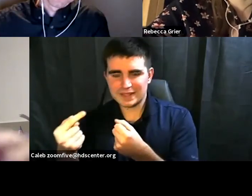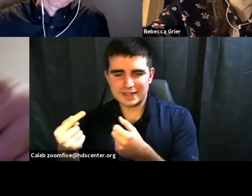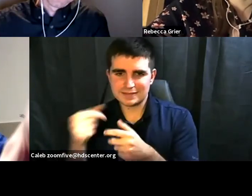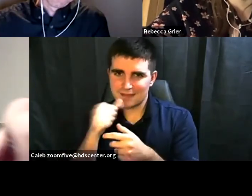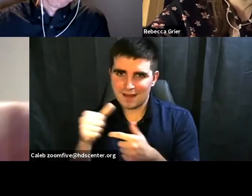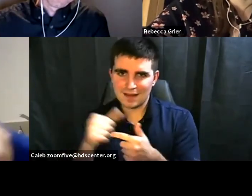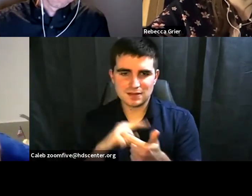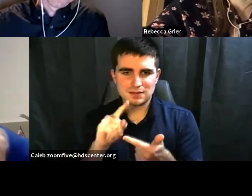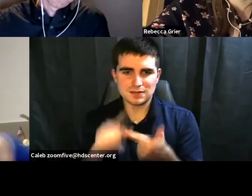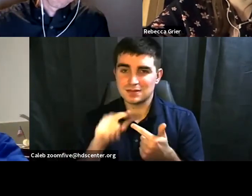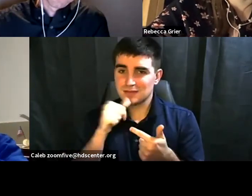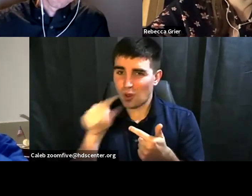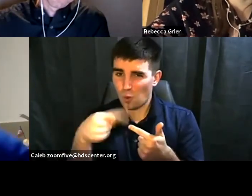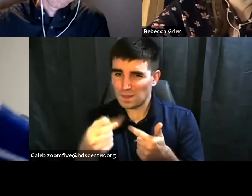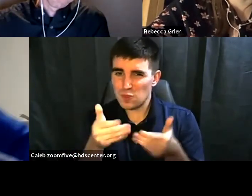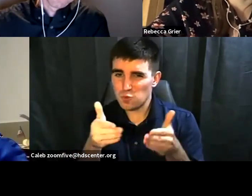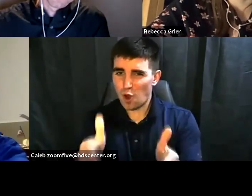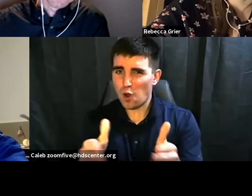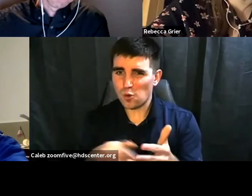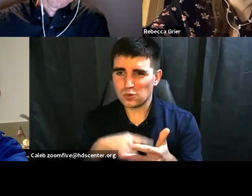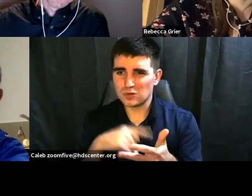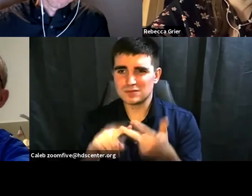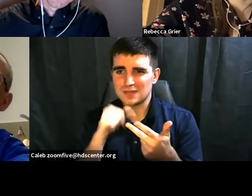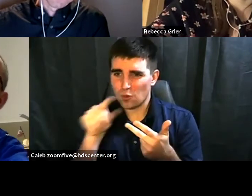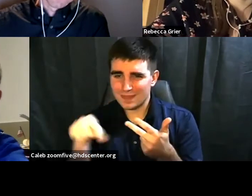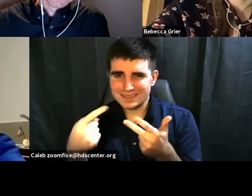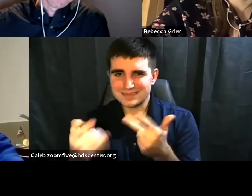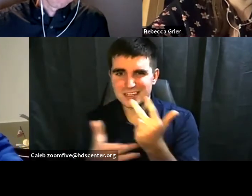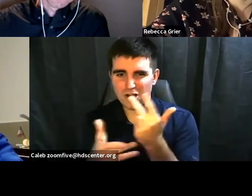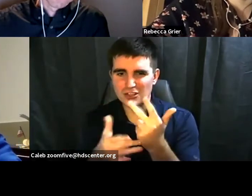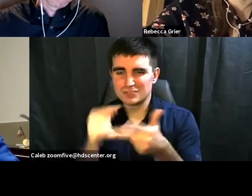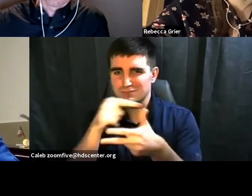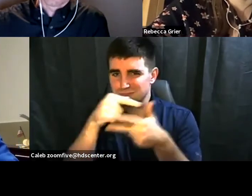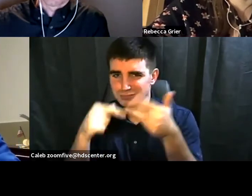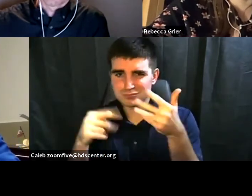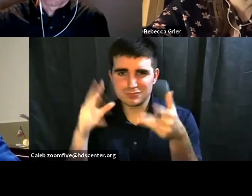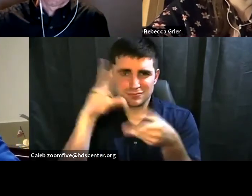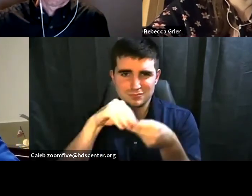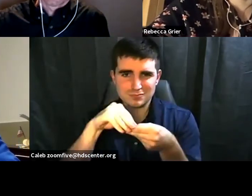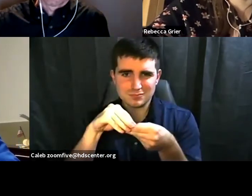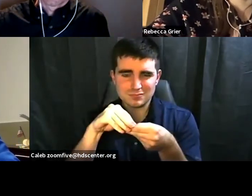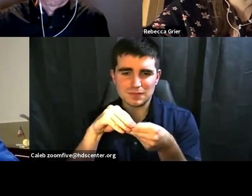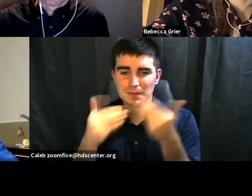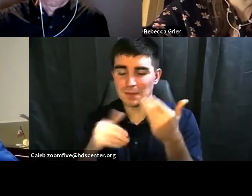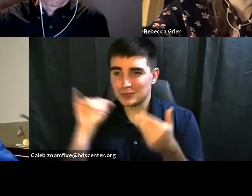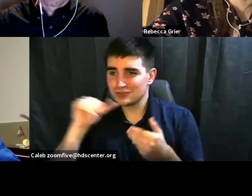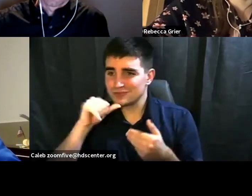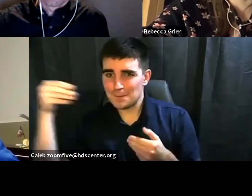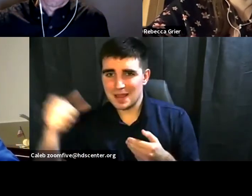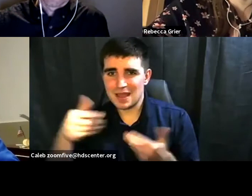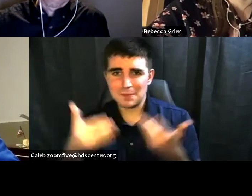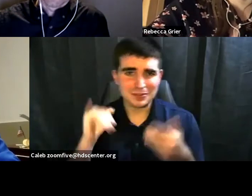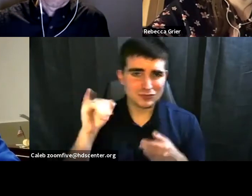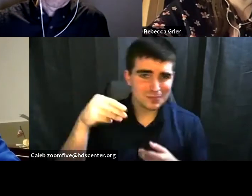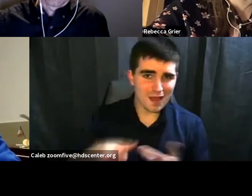not just the roads, it's the technology that people use themselves and may or may not be covered by insurance. So